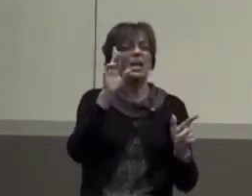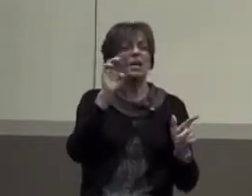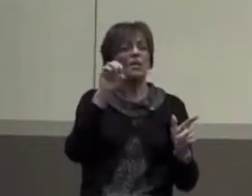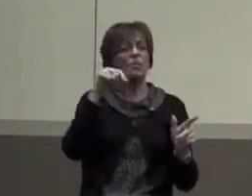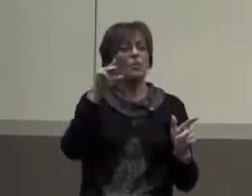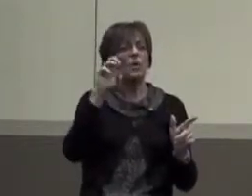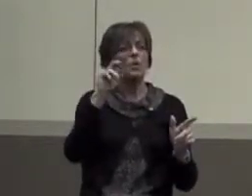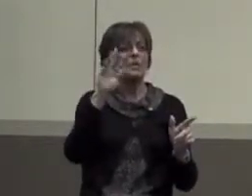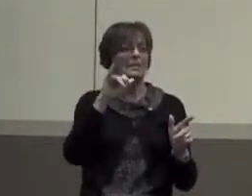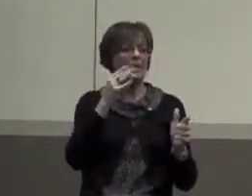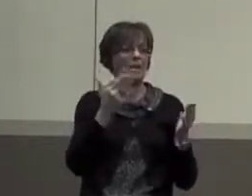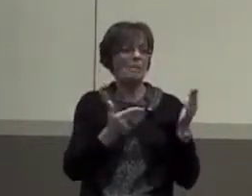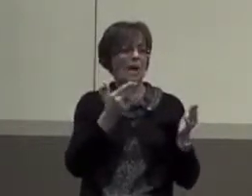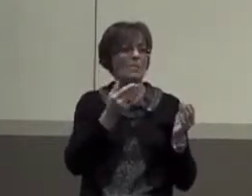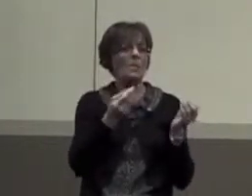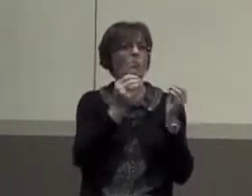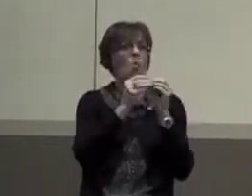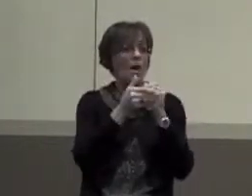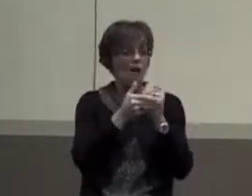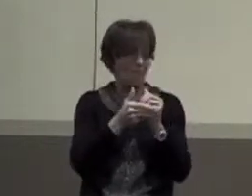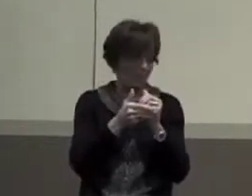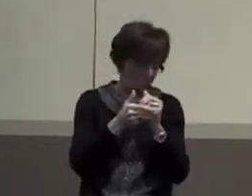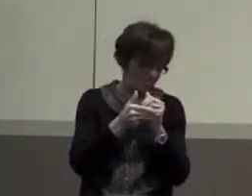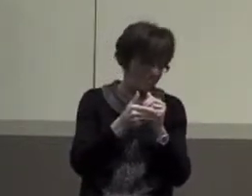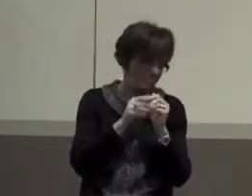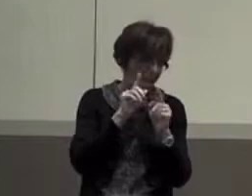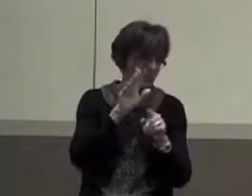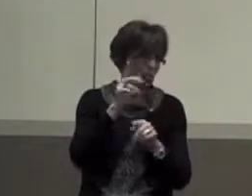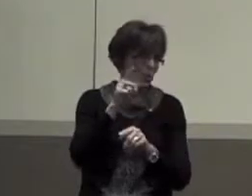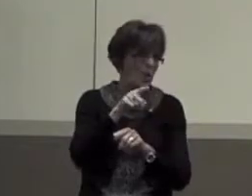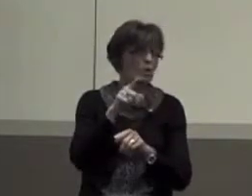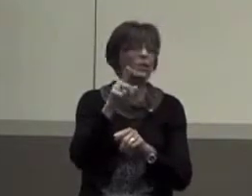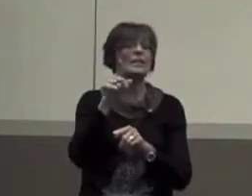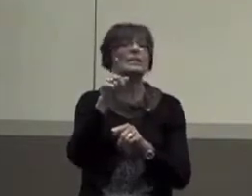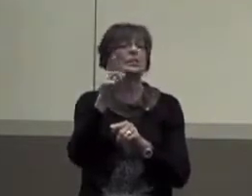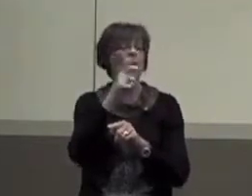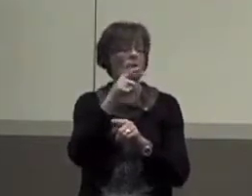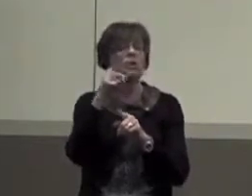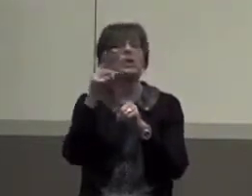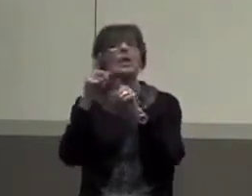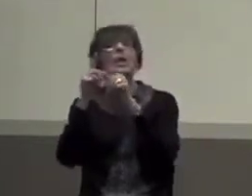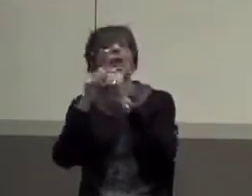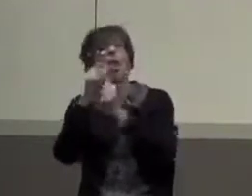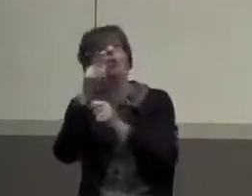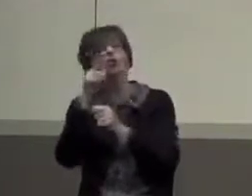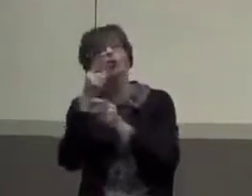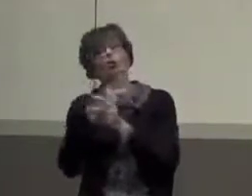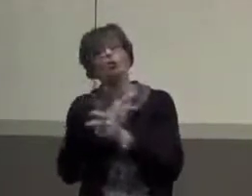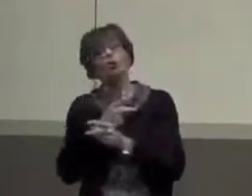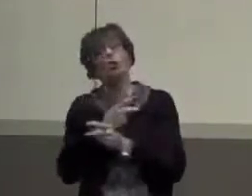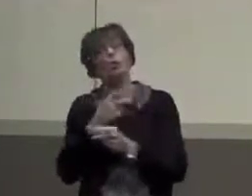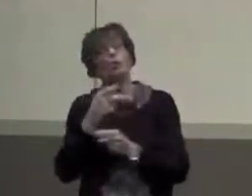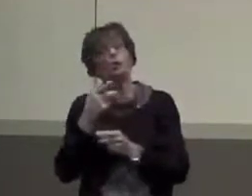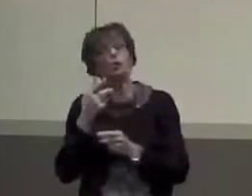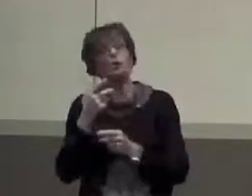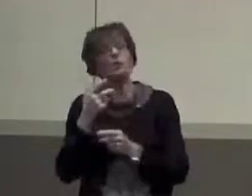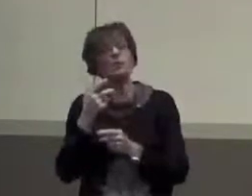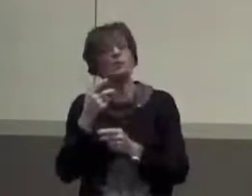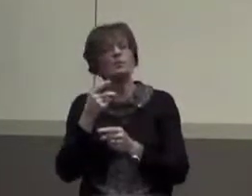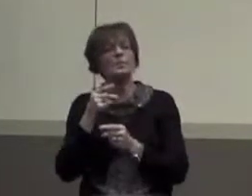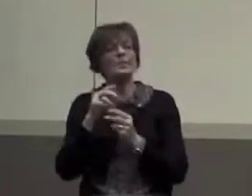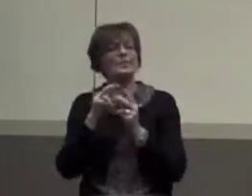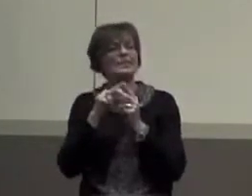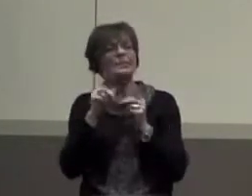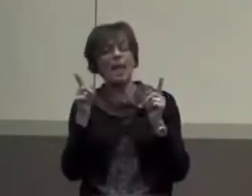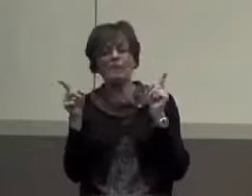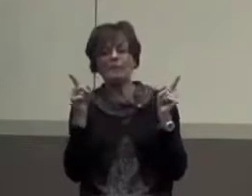Does that answer your question or no? Well, kind of. How do you determine is my biggest thing. Because sometimes it is one, it is the other. And then yeah.